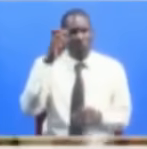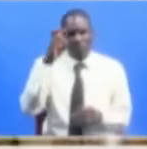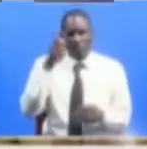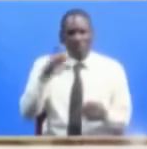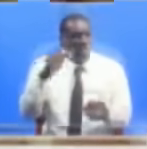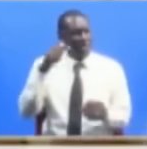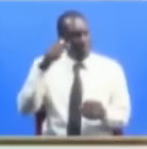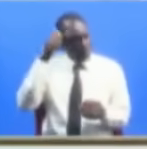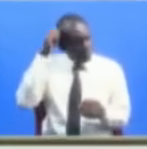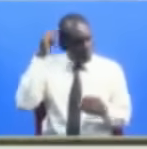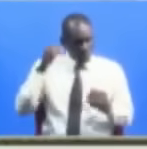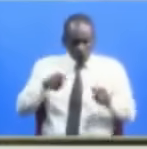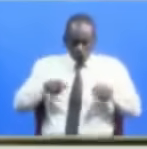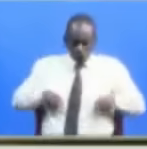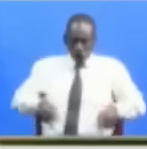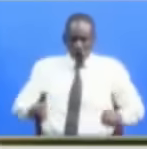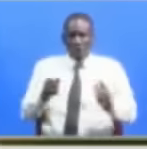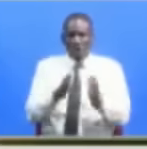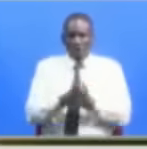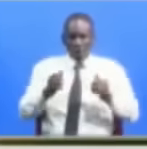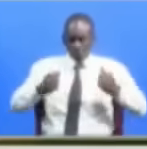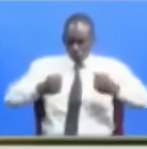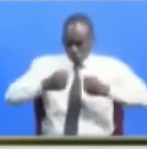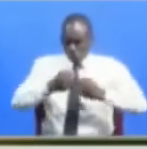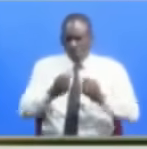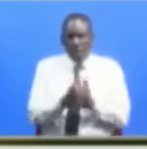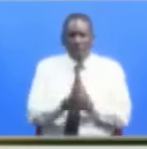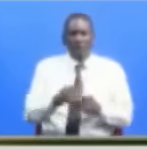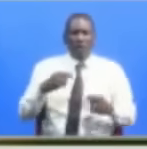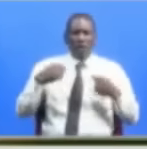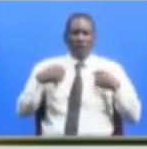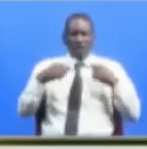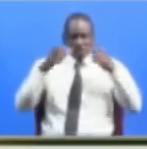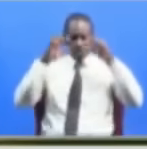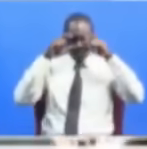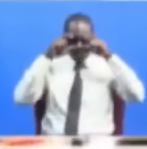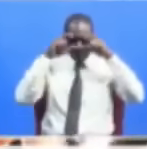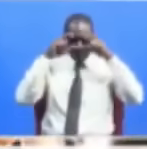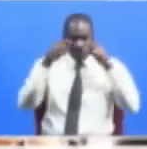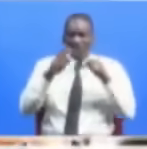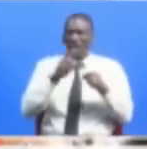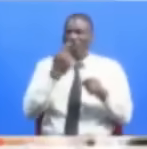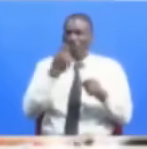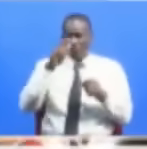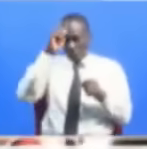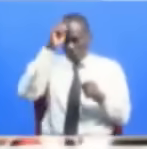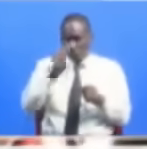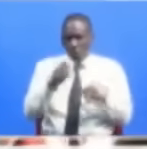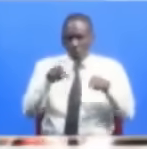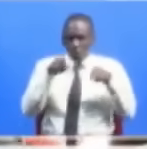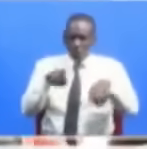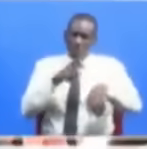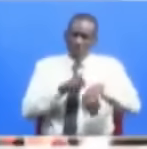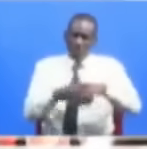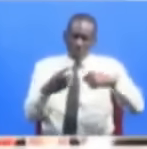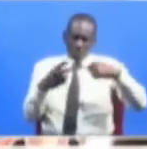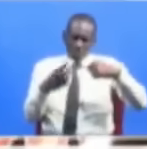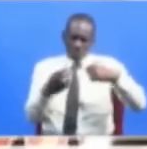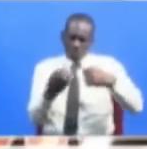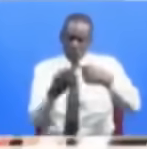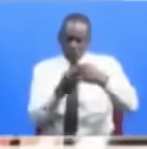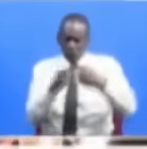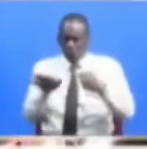black jeans, a black jumper, navy blue shirt, specs, and a white cap. Lakini leo kama saa mbili